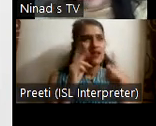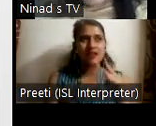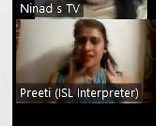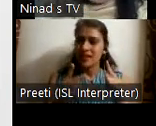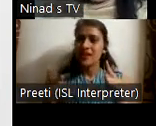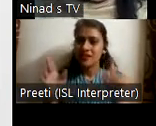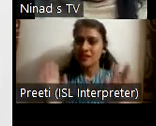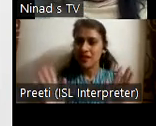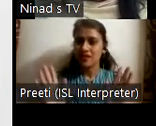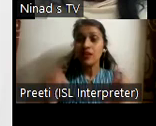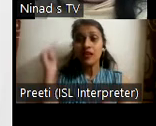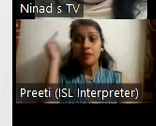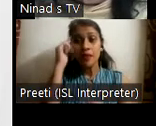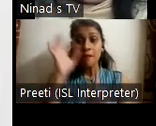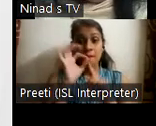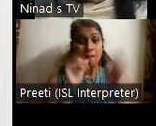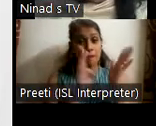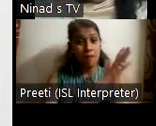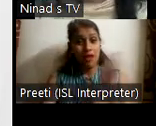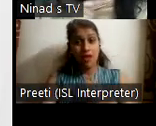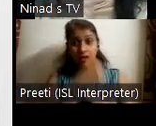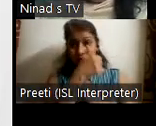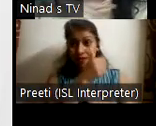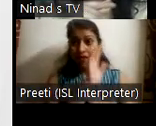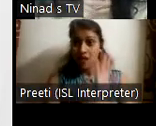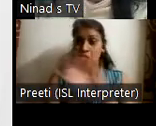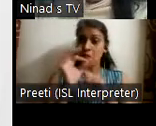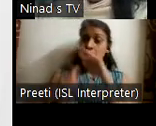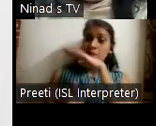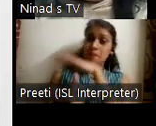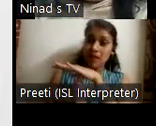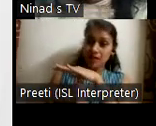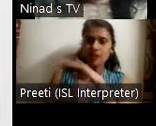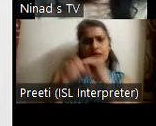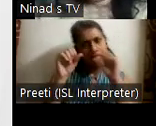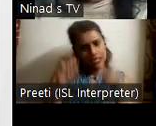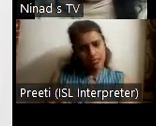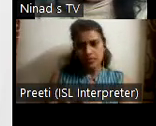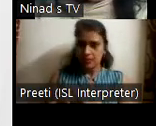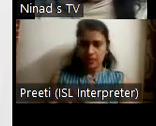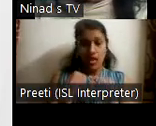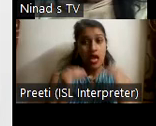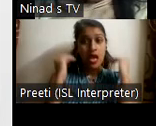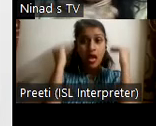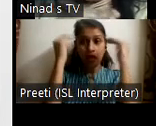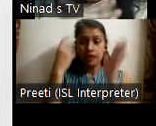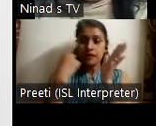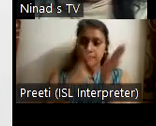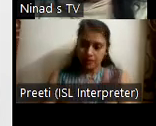in the head that prime minister is prime minister, or president is president. Yes, they are extremely